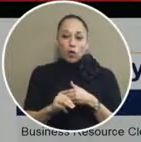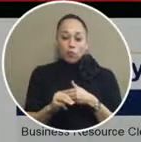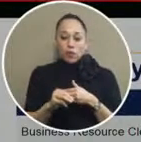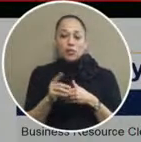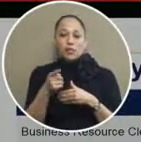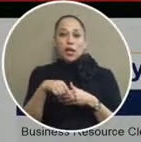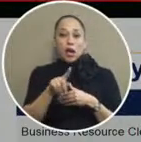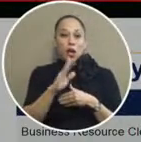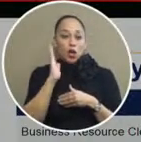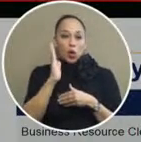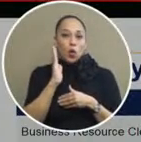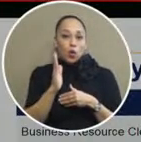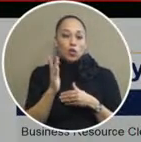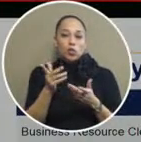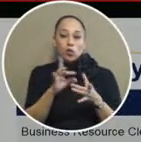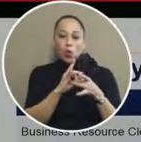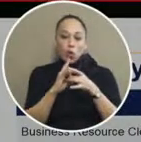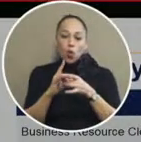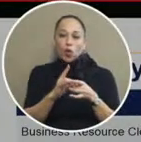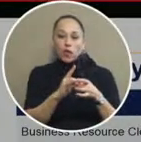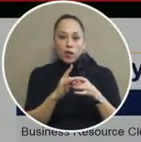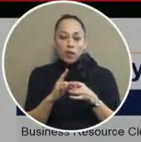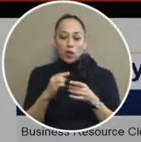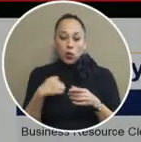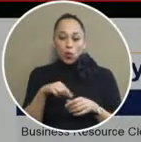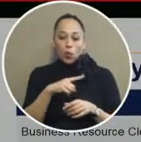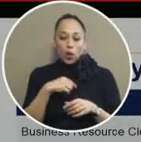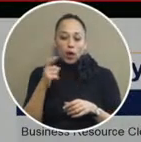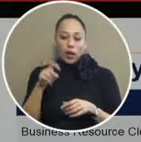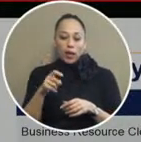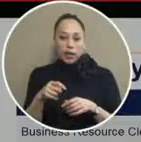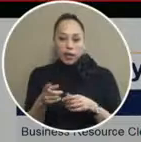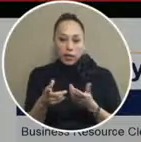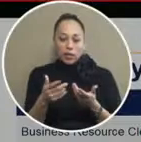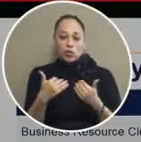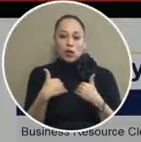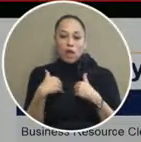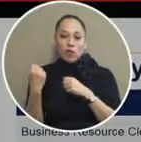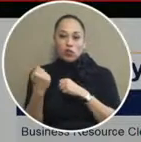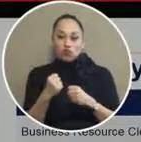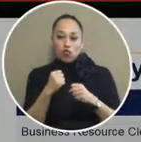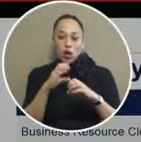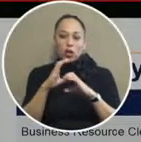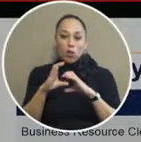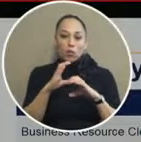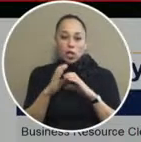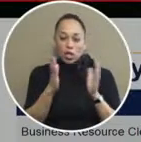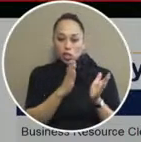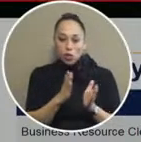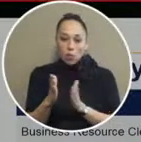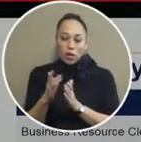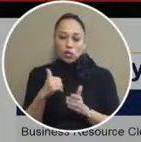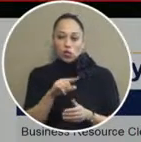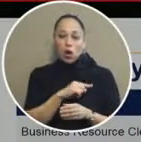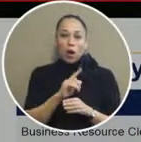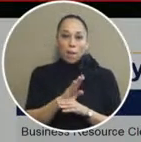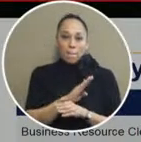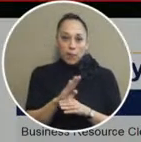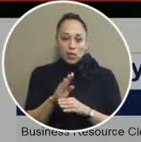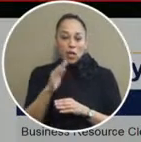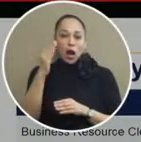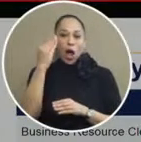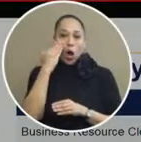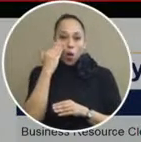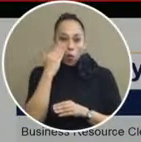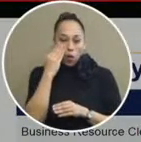they're going to coordinate with, we're going to need to create a really strong communications plan so that our businesses are